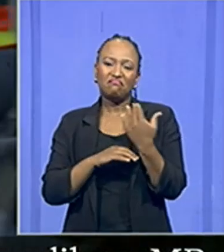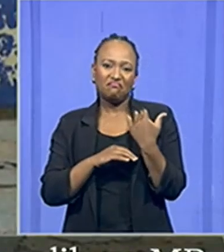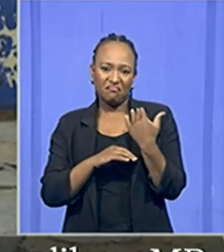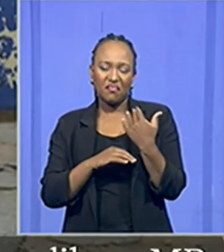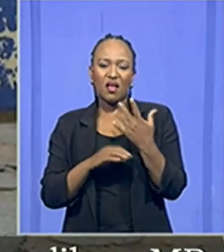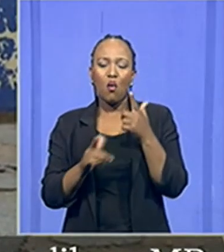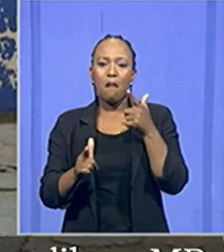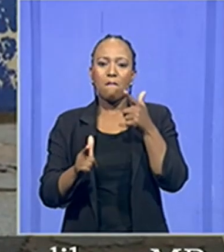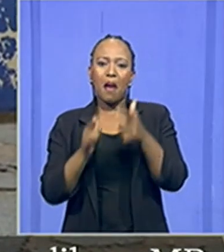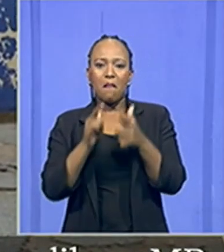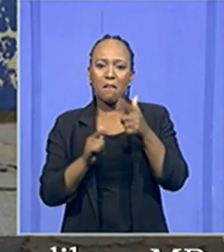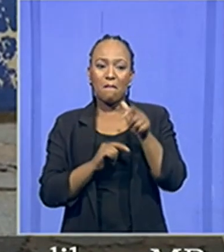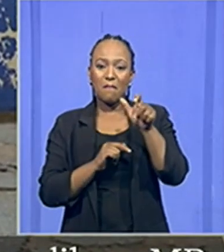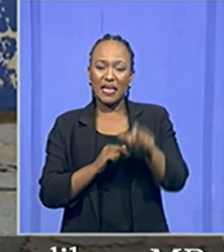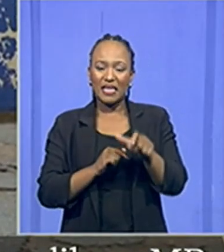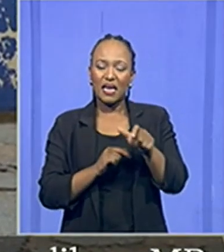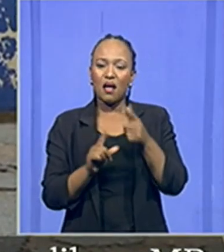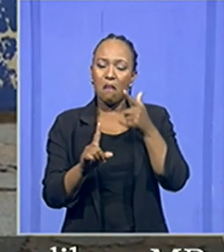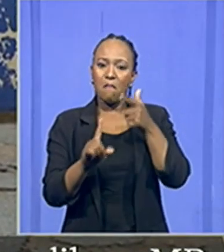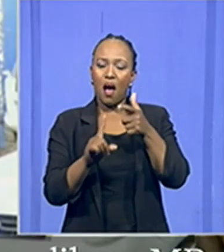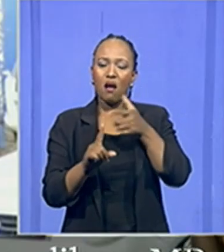thuntšhwa le go bolawa motho taveneng ye.